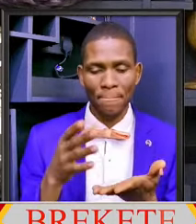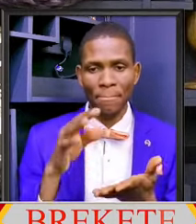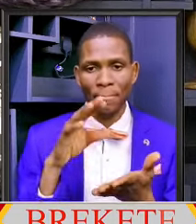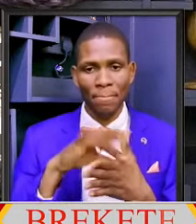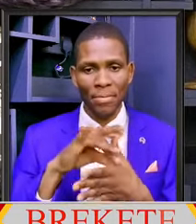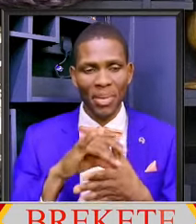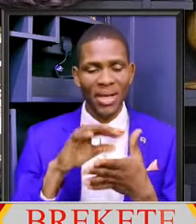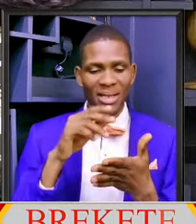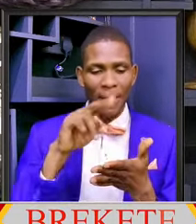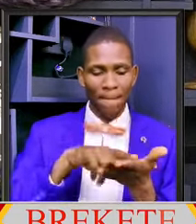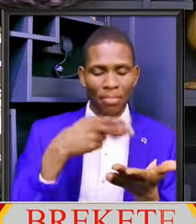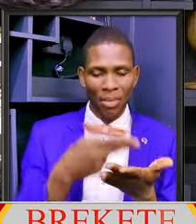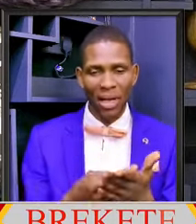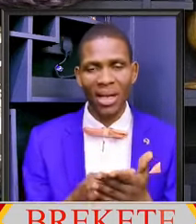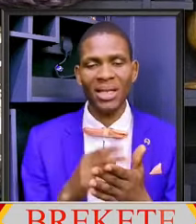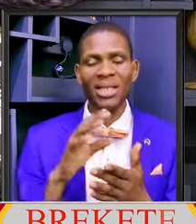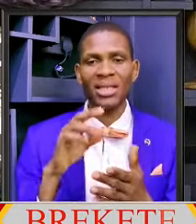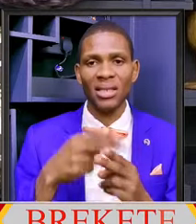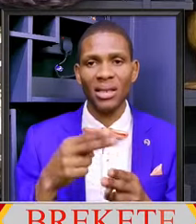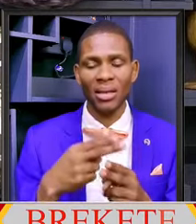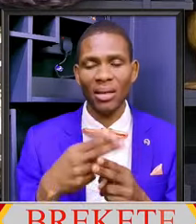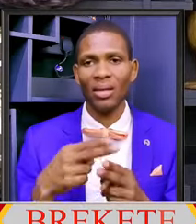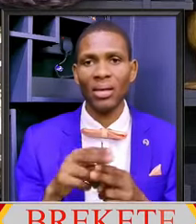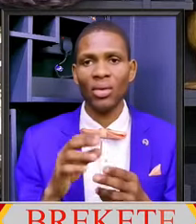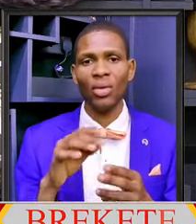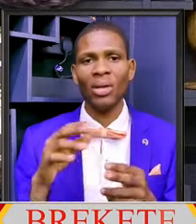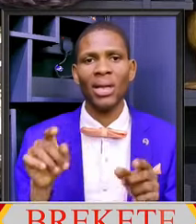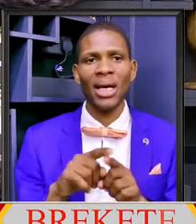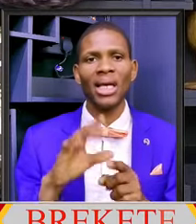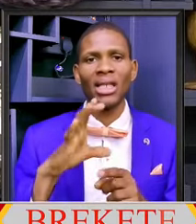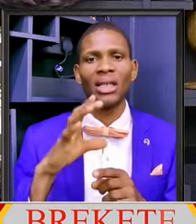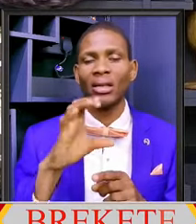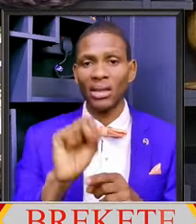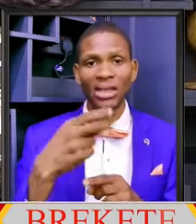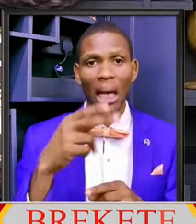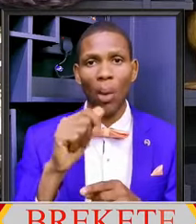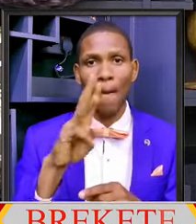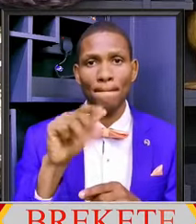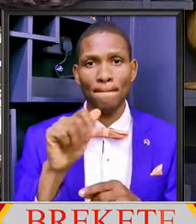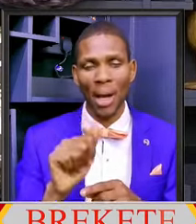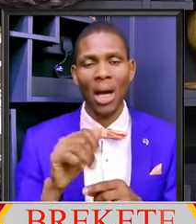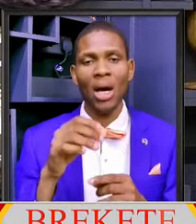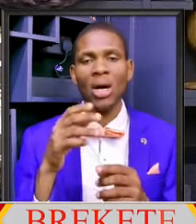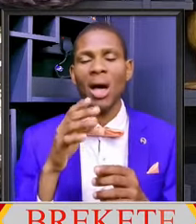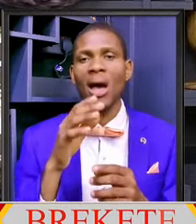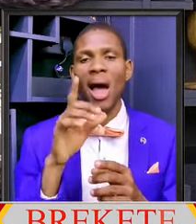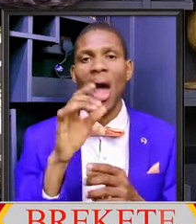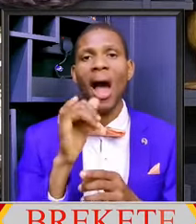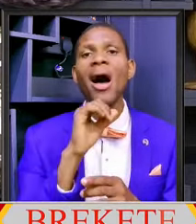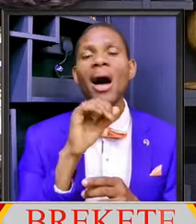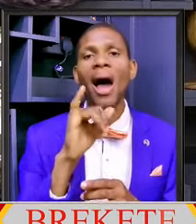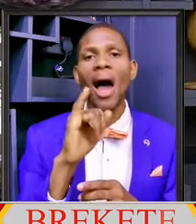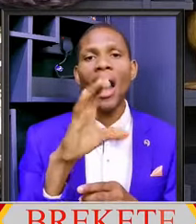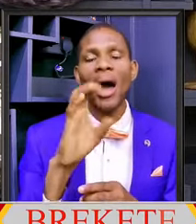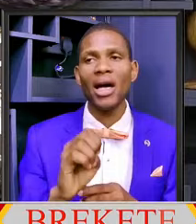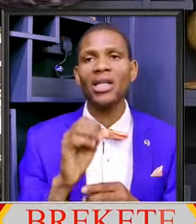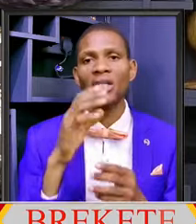roll, just name it. What are shawarma? Shawarma day, also bread day, yogurt day, ice cream. That's a koya?